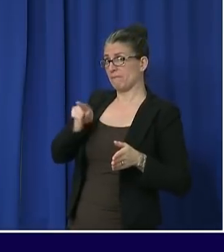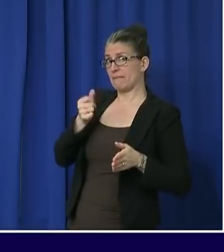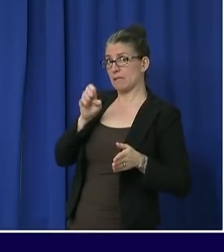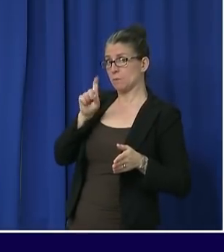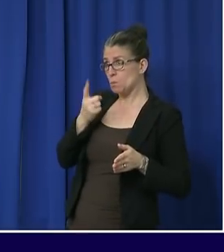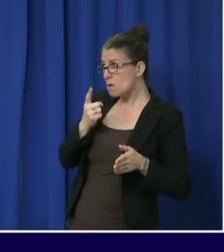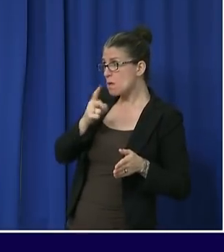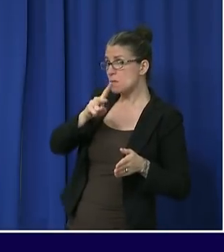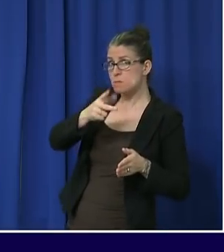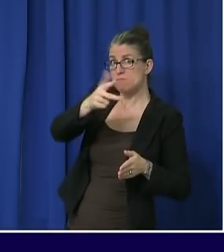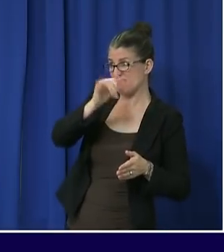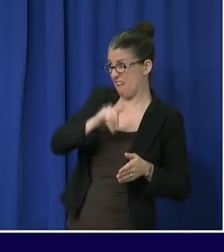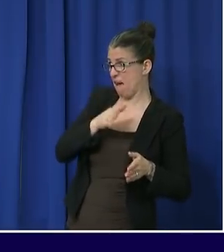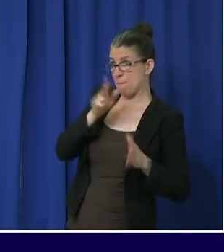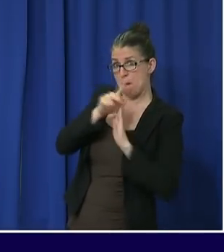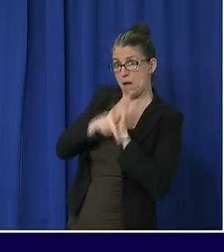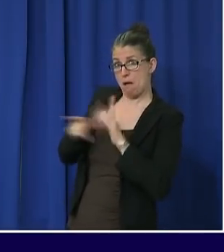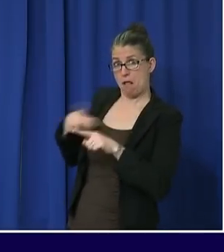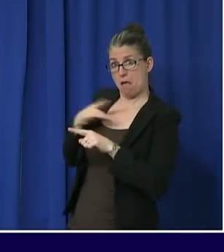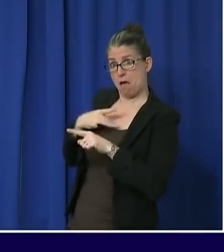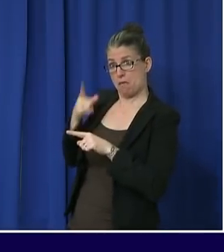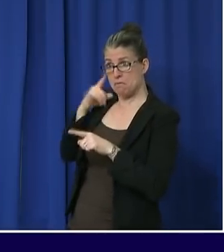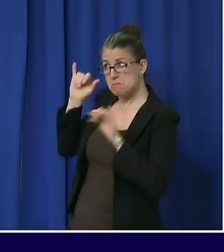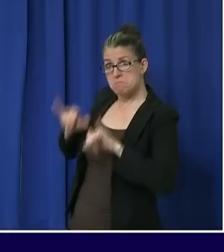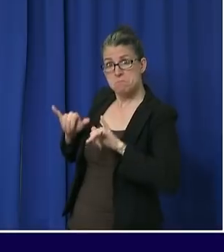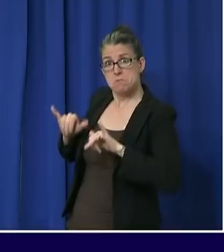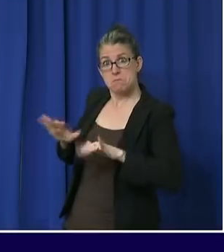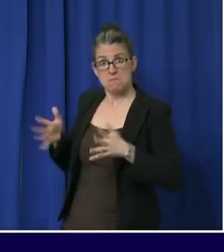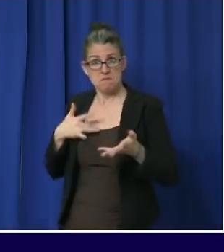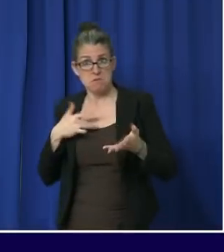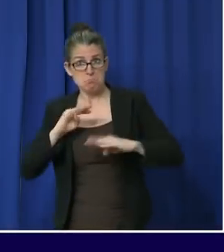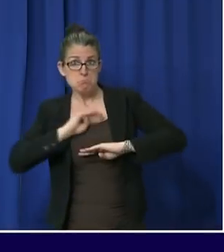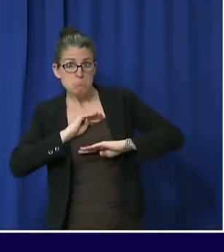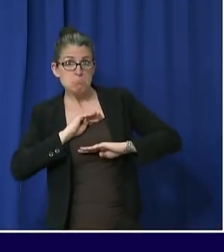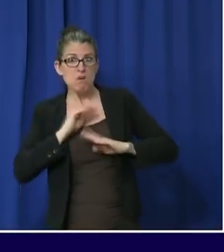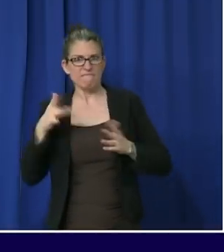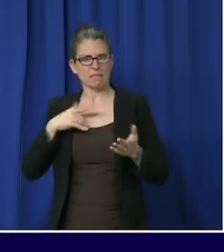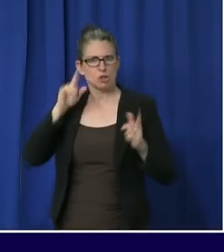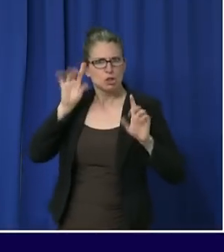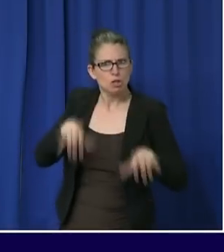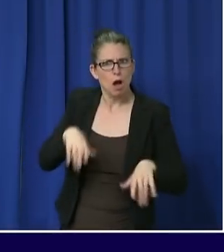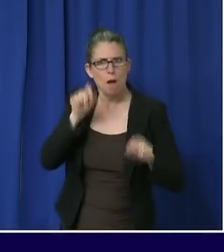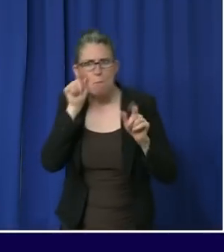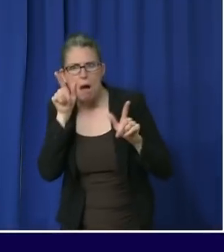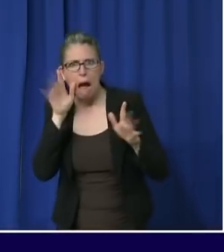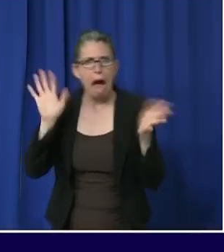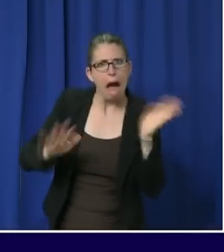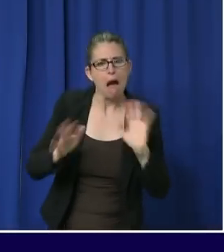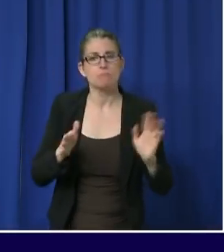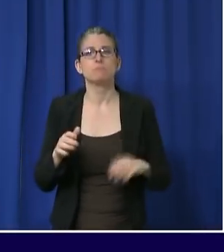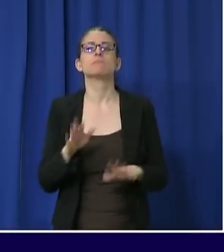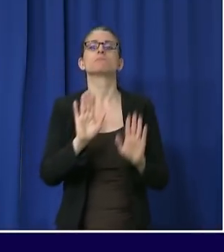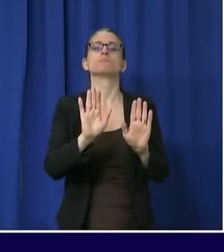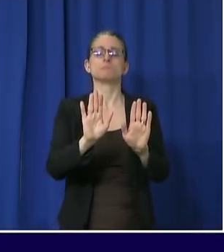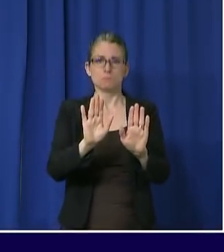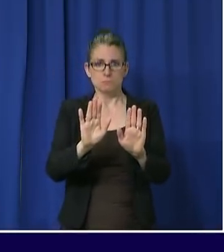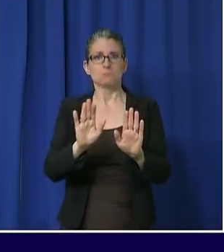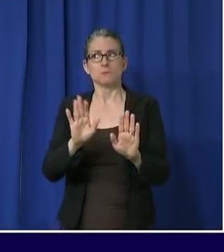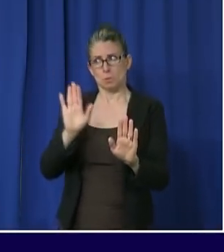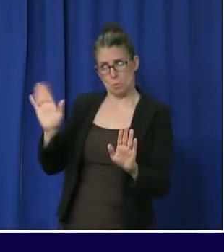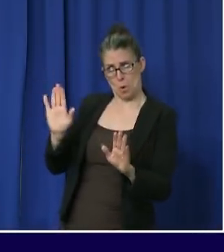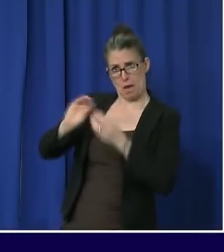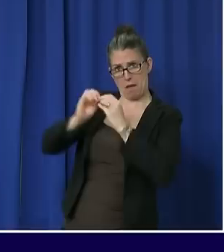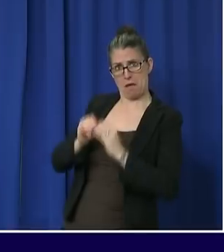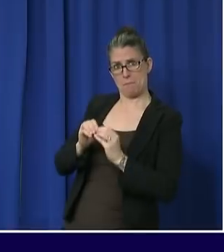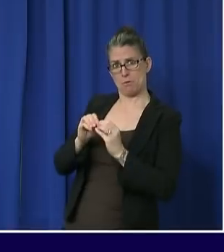you concerned at all? No, with where we're headed? it's a good question, Kevin. We're going to probably by midweek this week